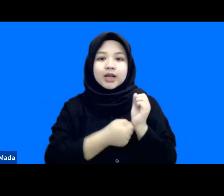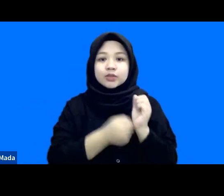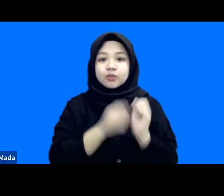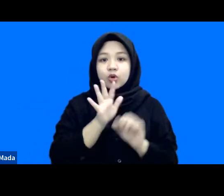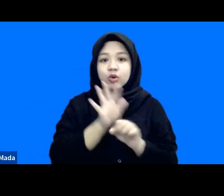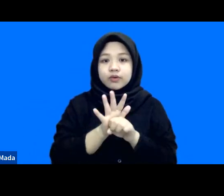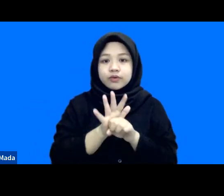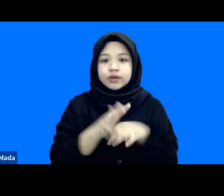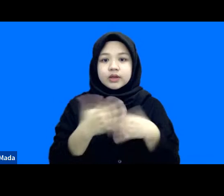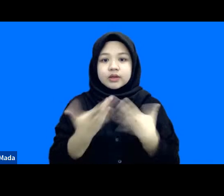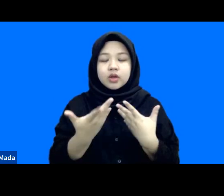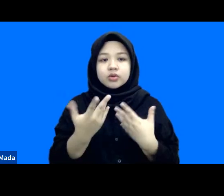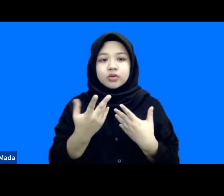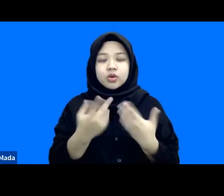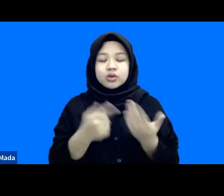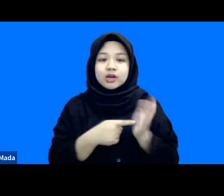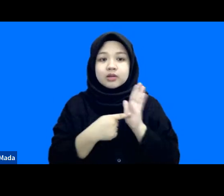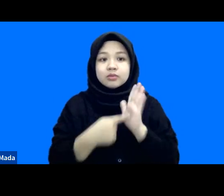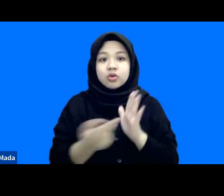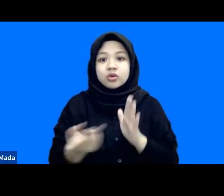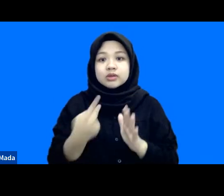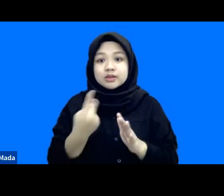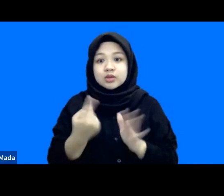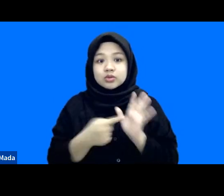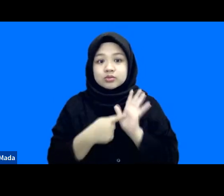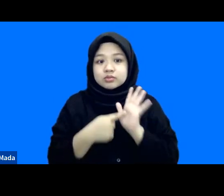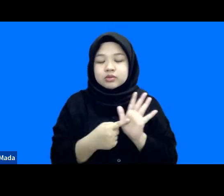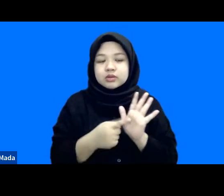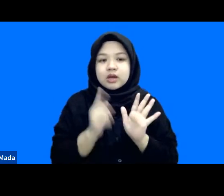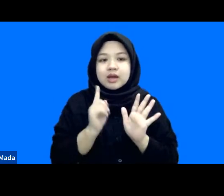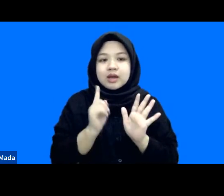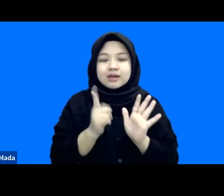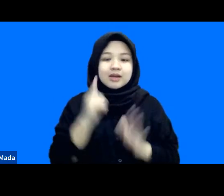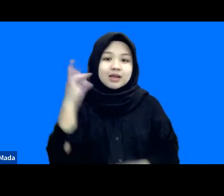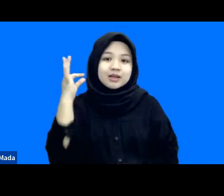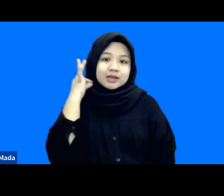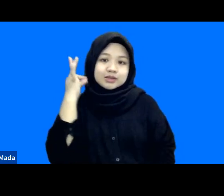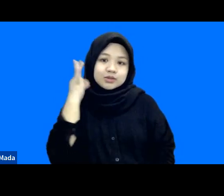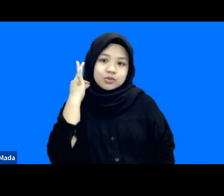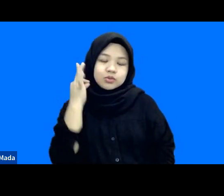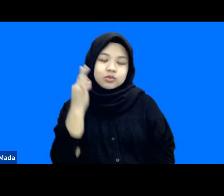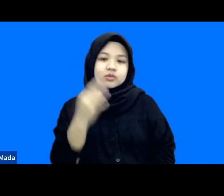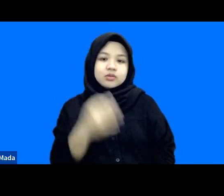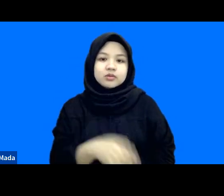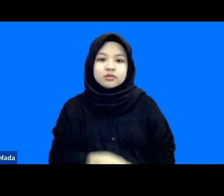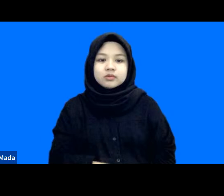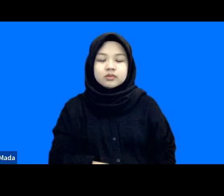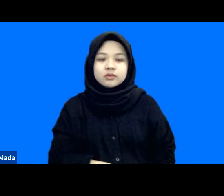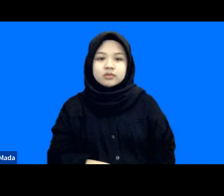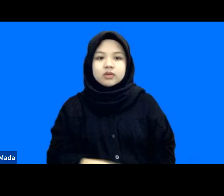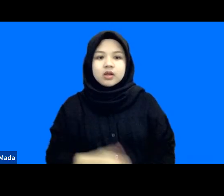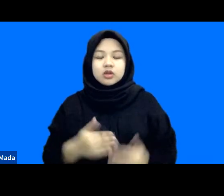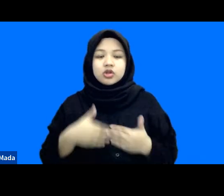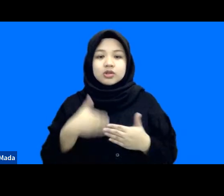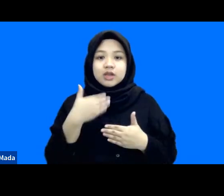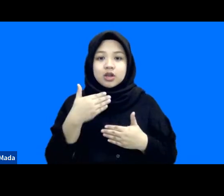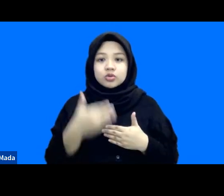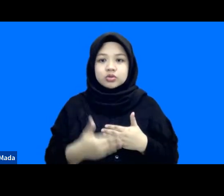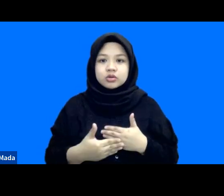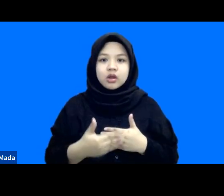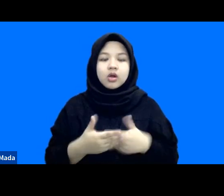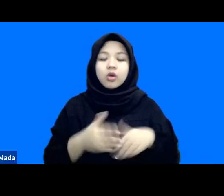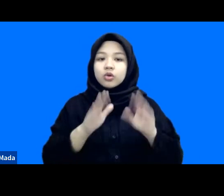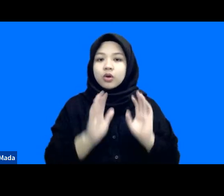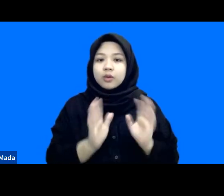risk. So that's one step. Second step is definitely to build on digital